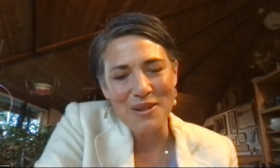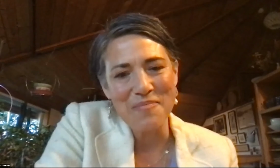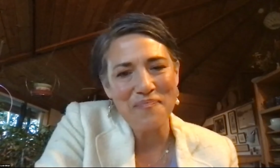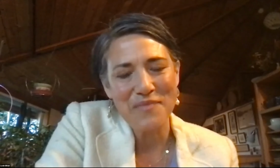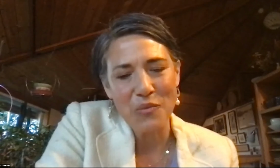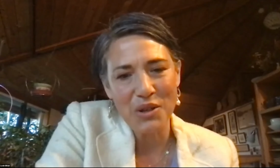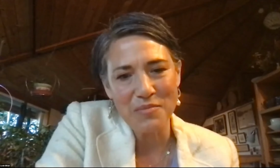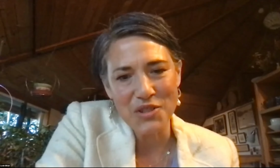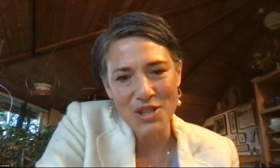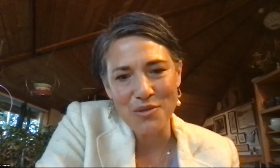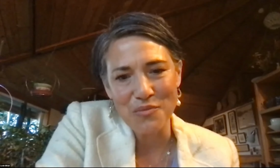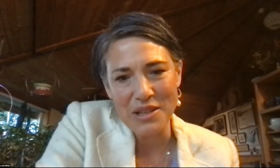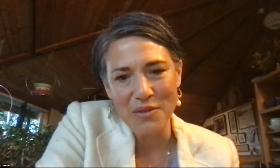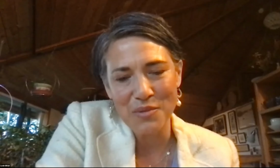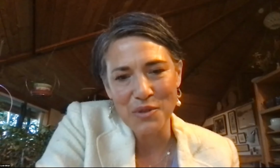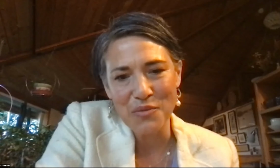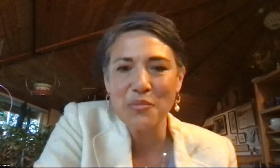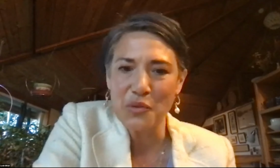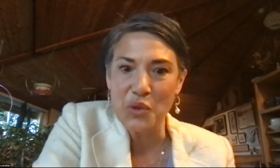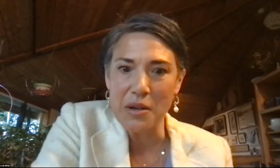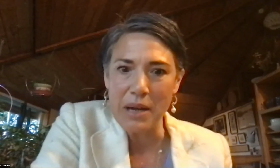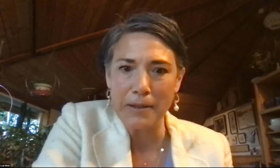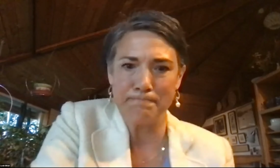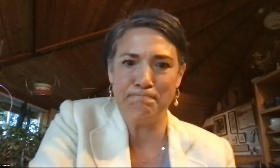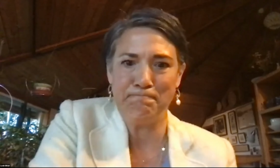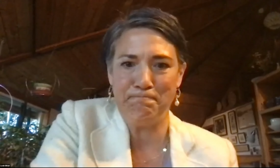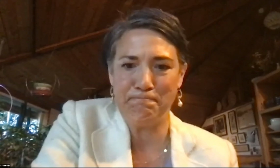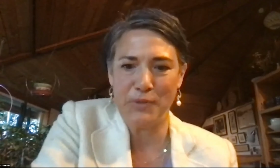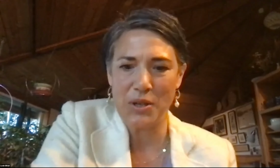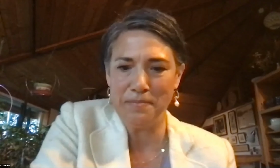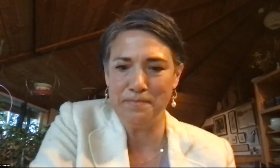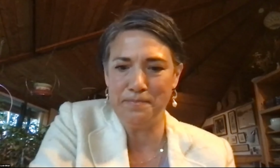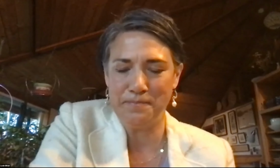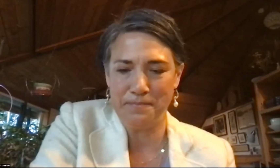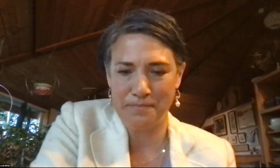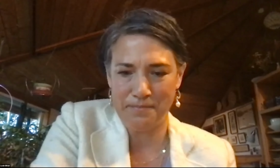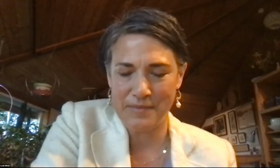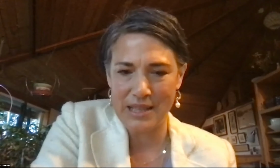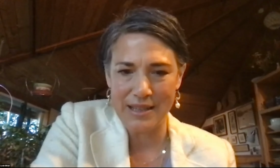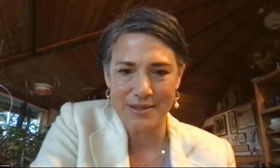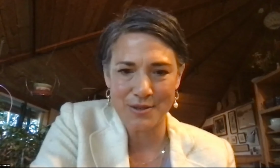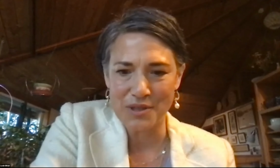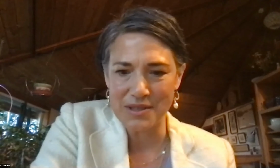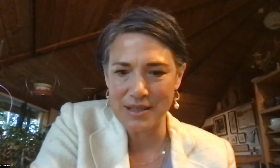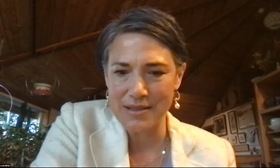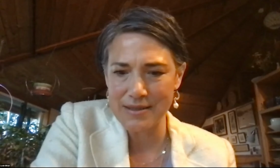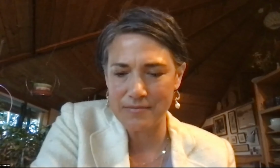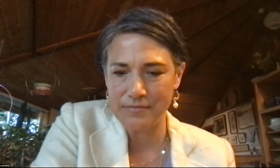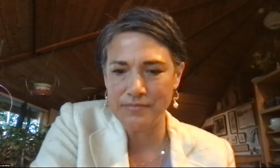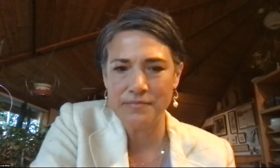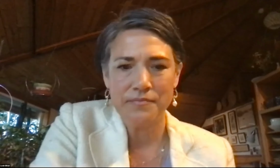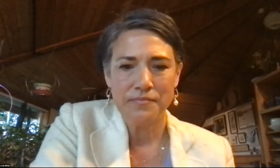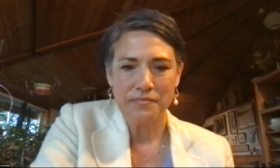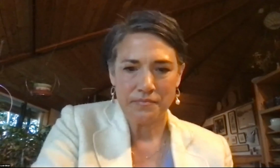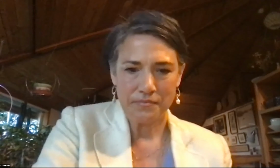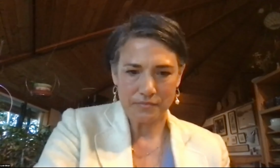and welcome to share the readout from your room when we come back. Okay, let's go discuss.